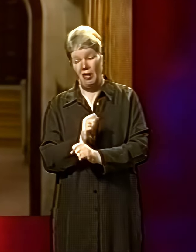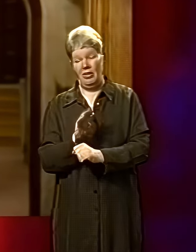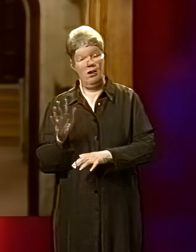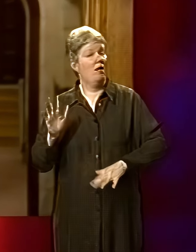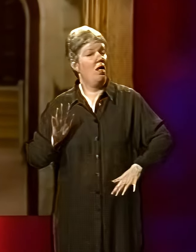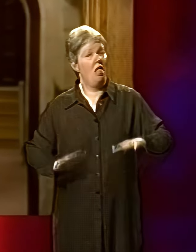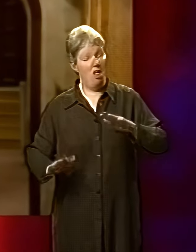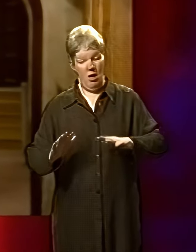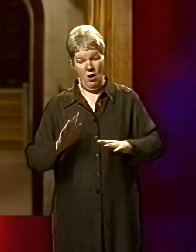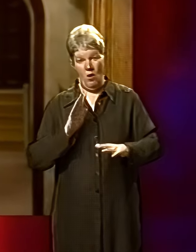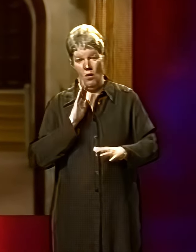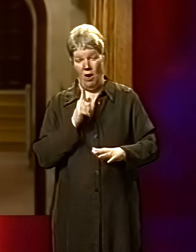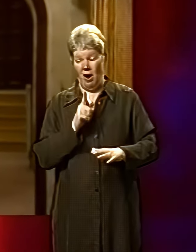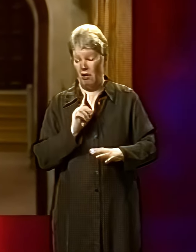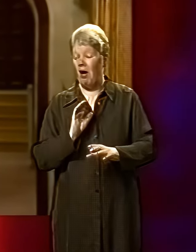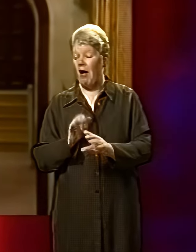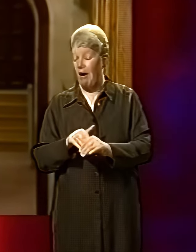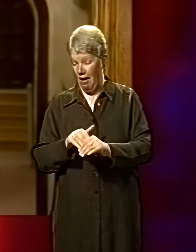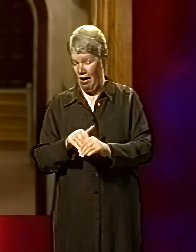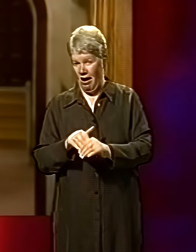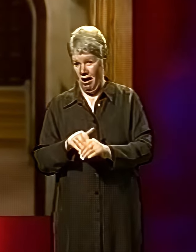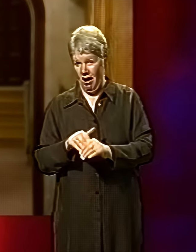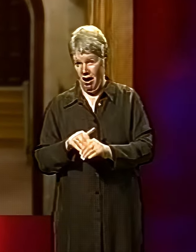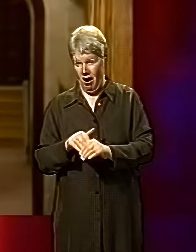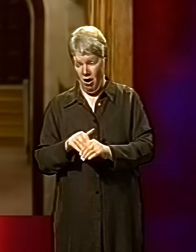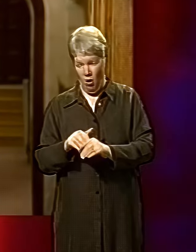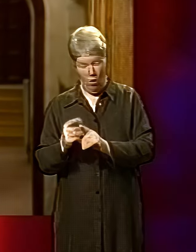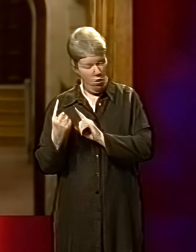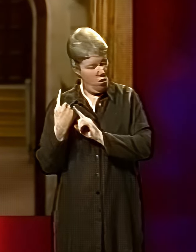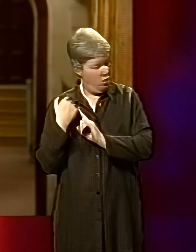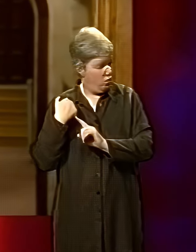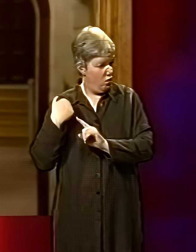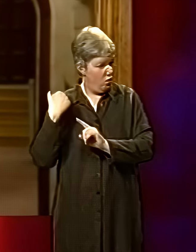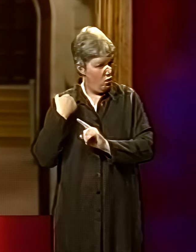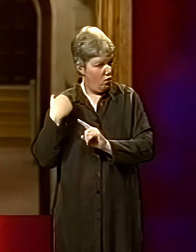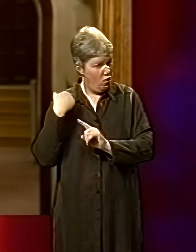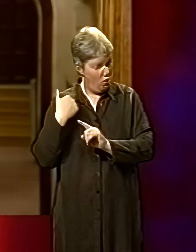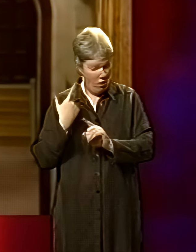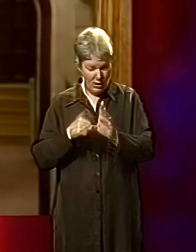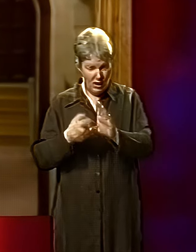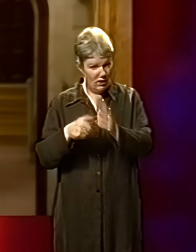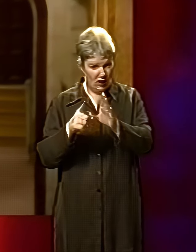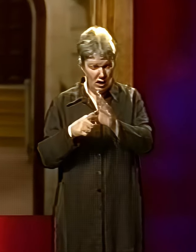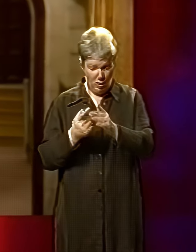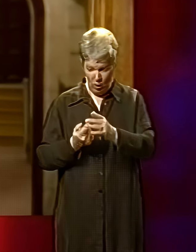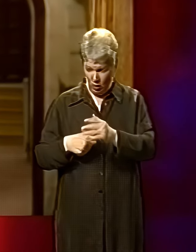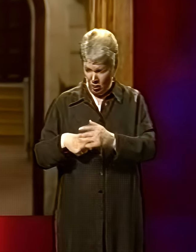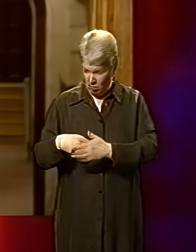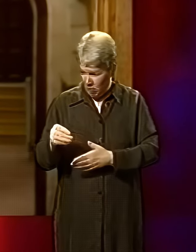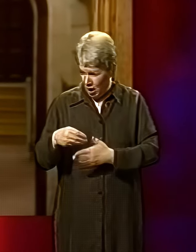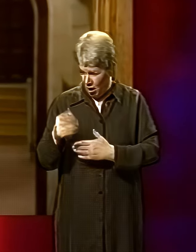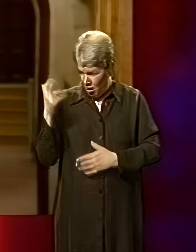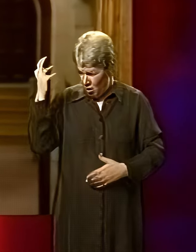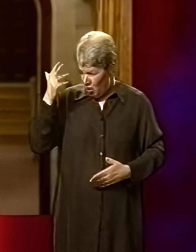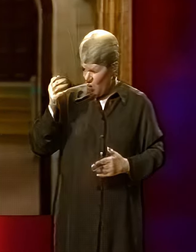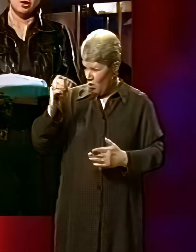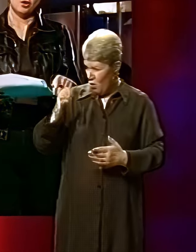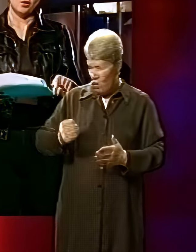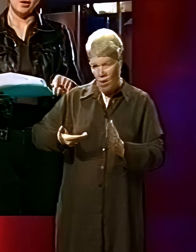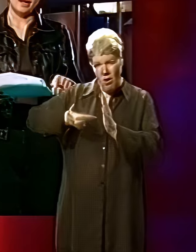really, once they've made the commitment, they're then hounded, sometimes for years, to pay back at absolutely exorbitant rates of